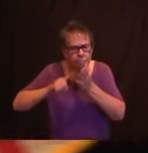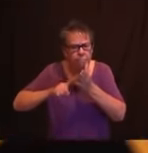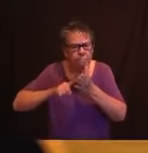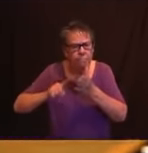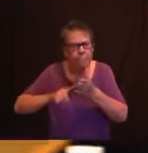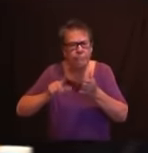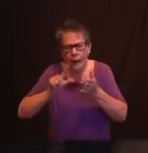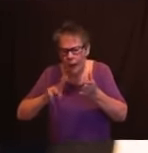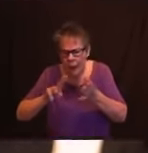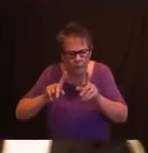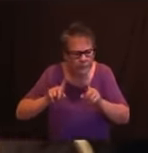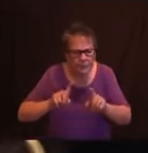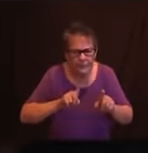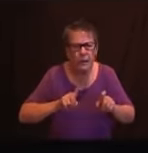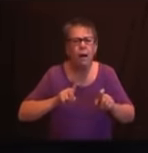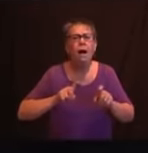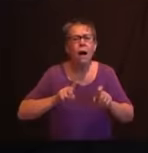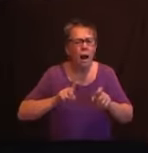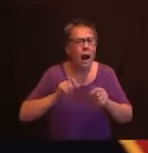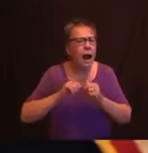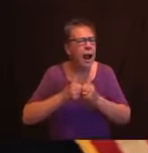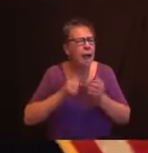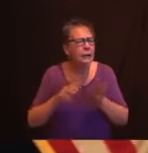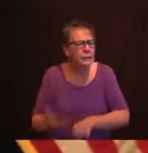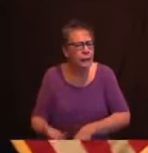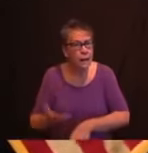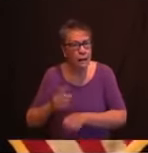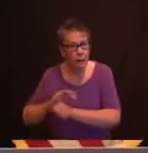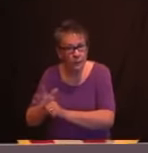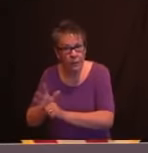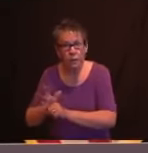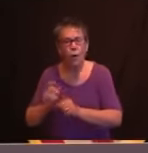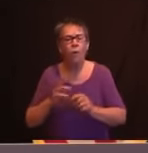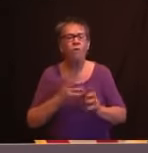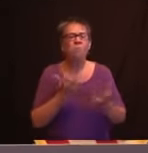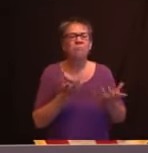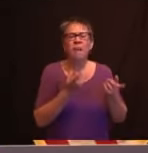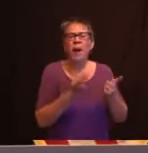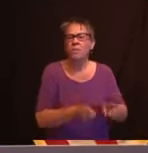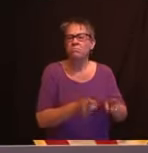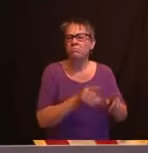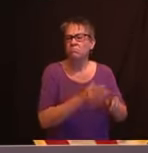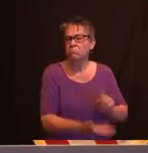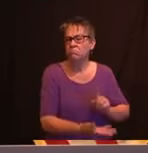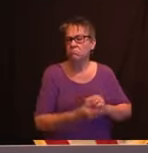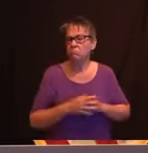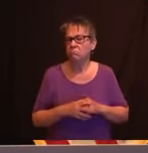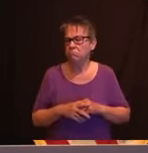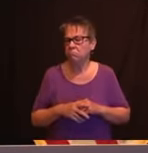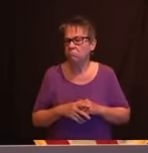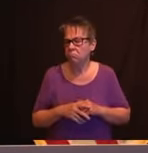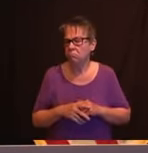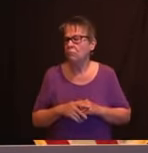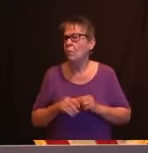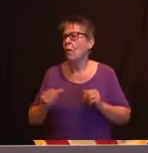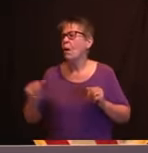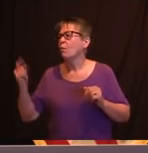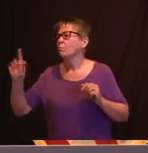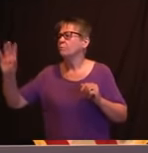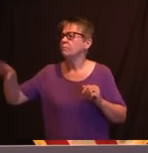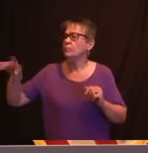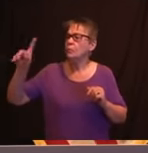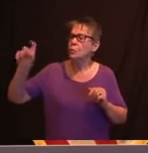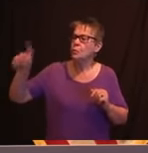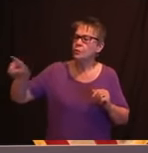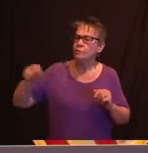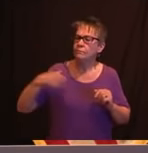right? Okay. Let's go to Elise right in front of you, Ashwan. Thank you. Hi, Elise. Hi, good afternoon. With regard to the New Jersey